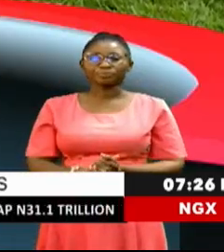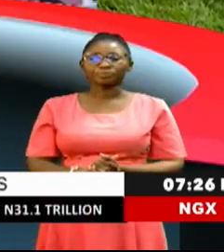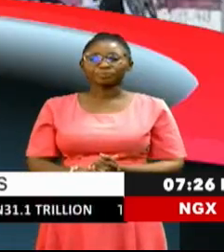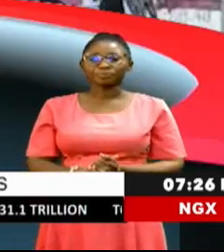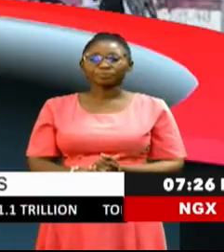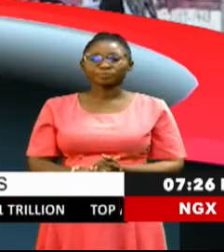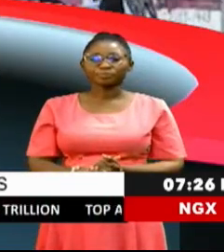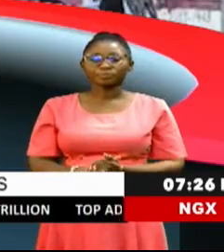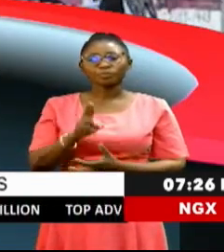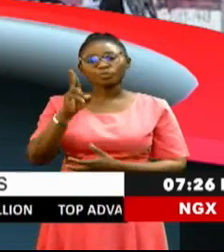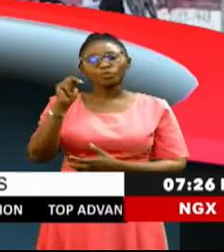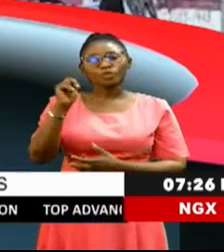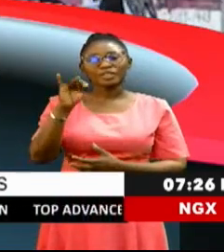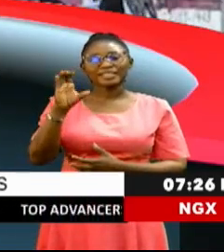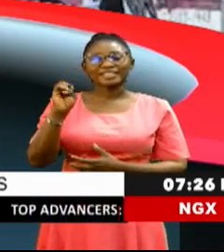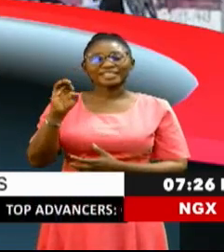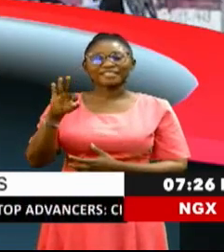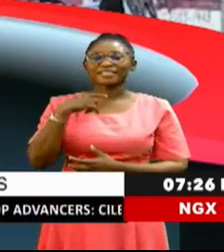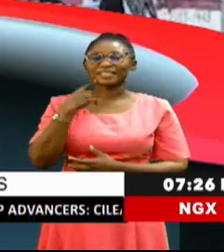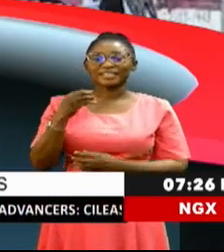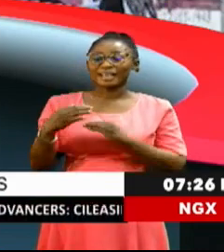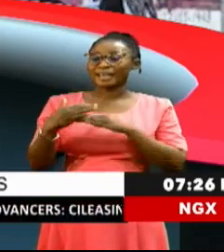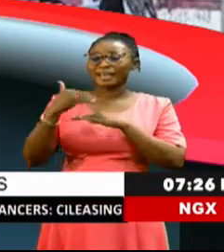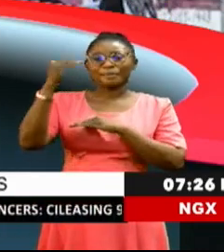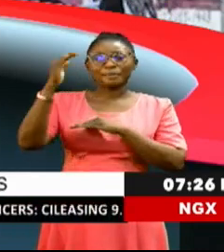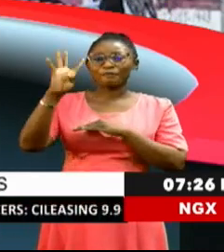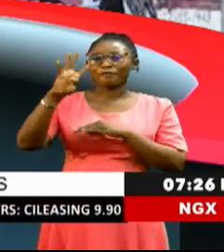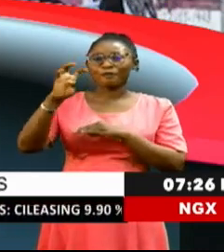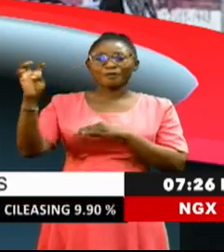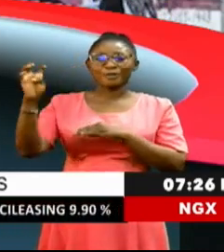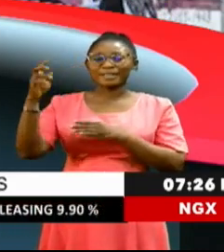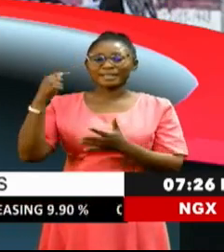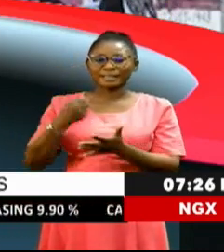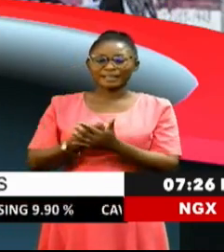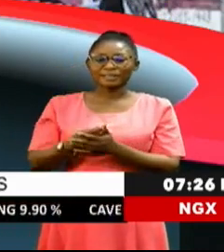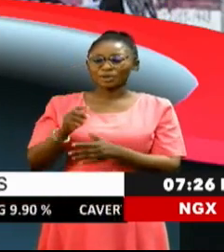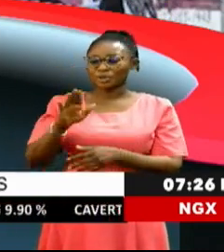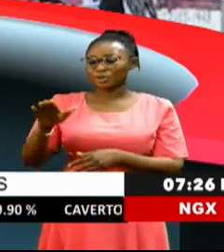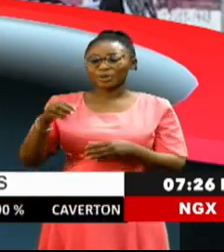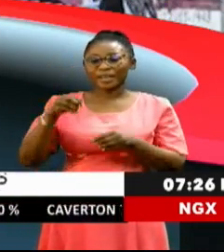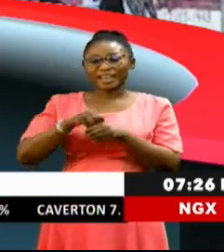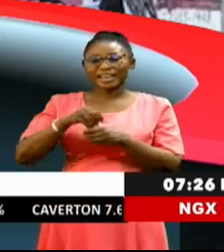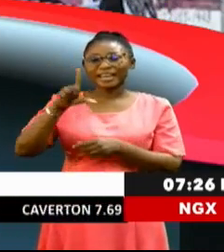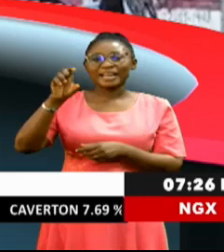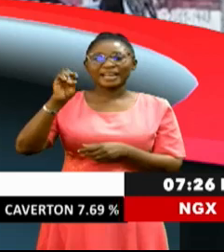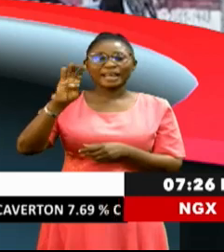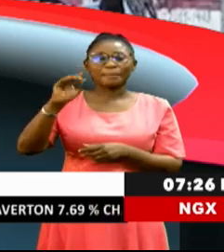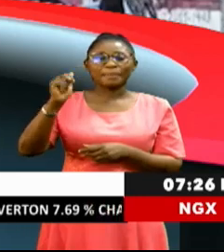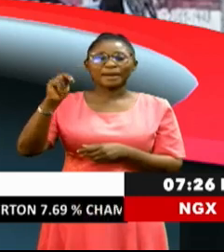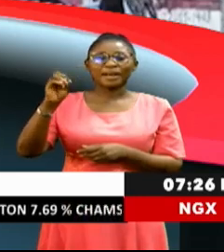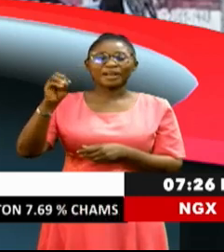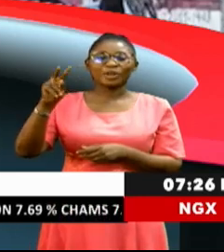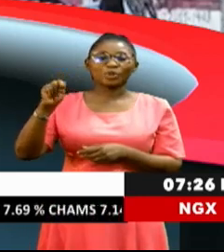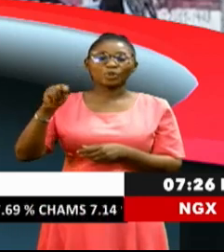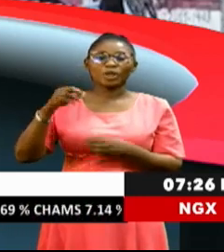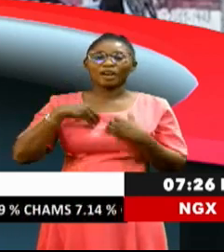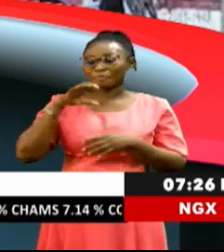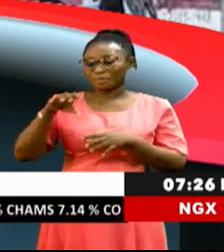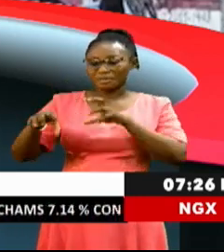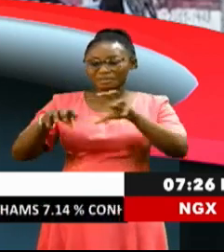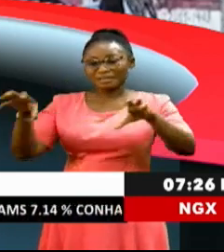Now, UNICEF says more than 400,000 children in Lebanon have been displaced over the last 3 weeks, just